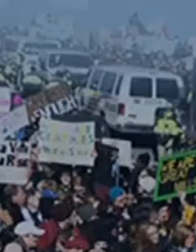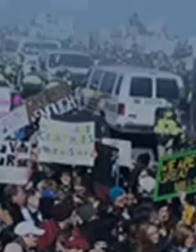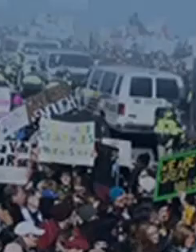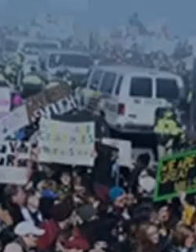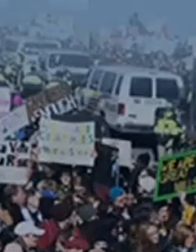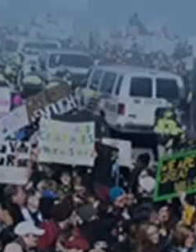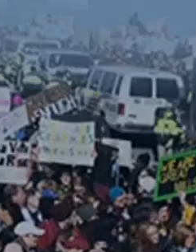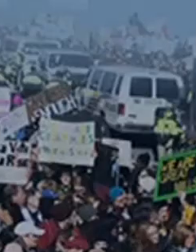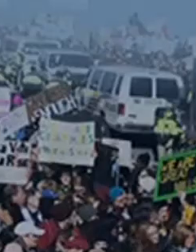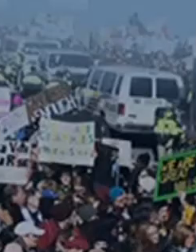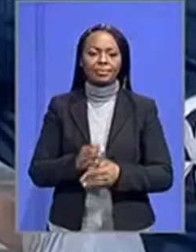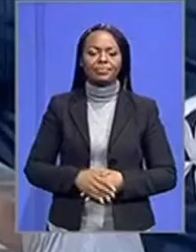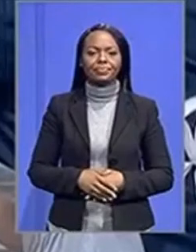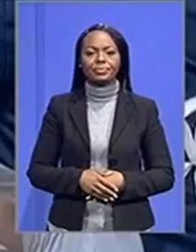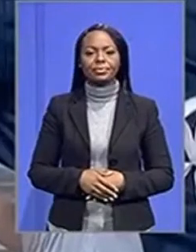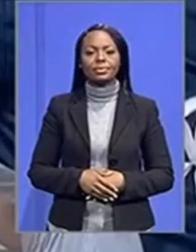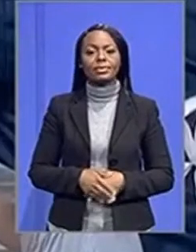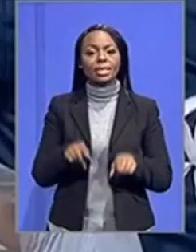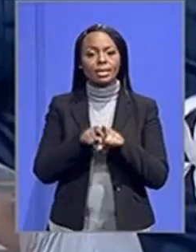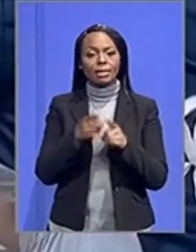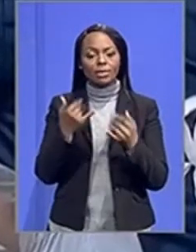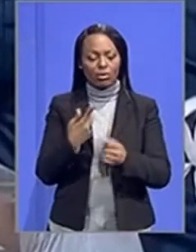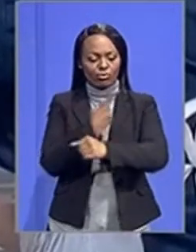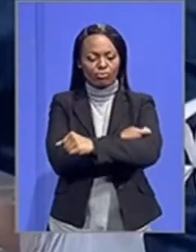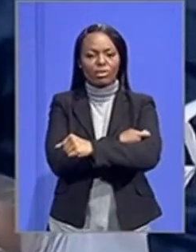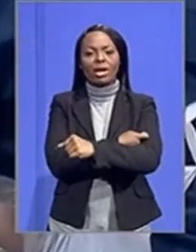le fela phegelwana robedi ya ba ba entilweng go fitlha ga